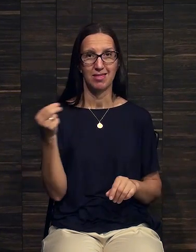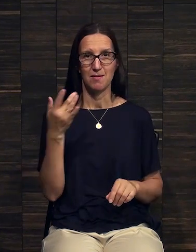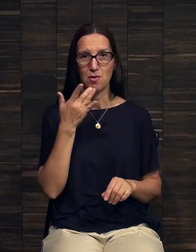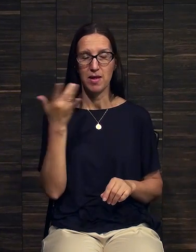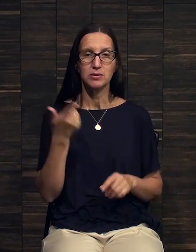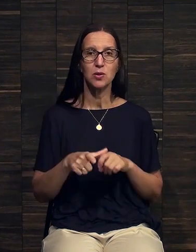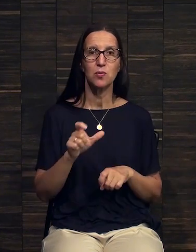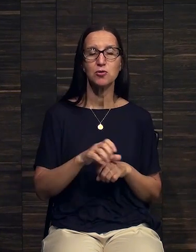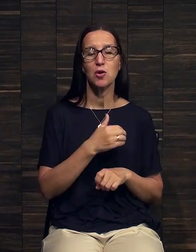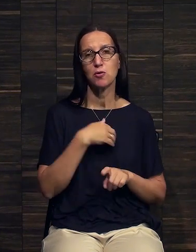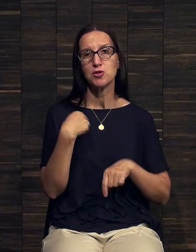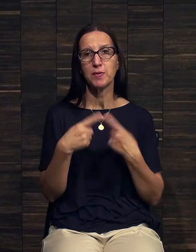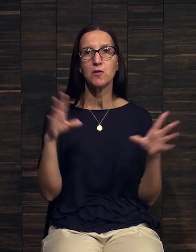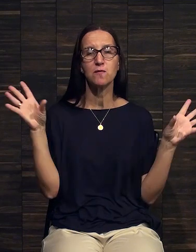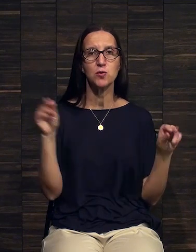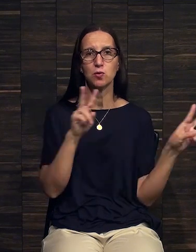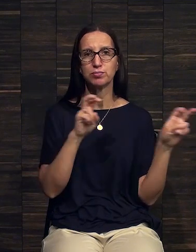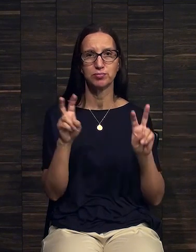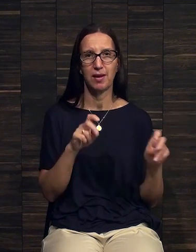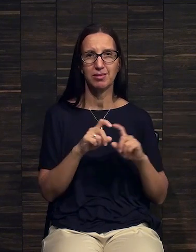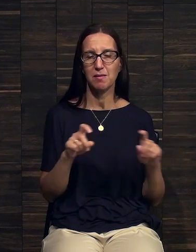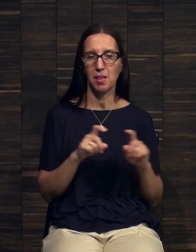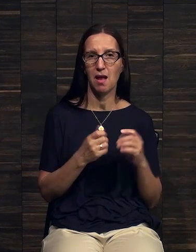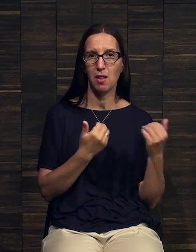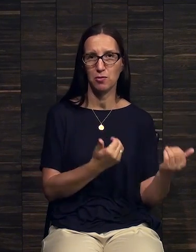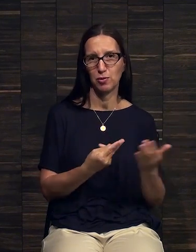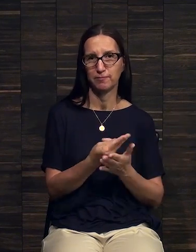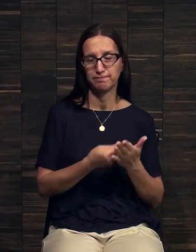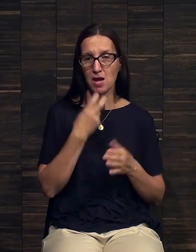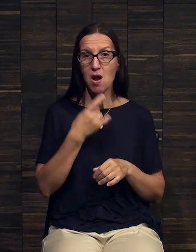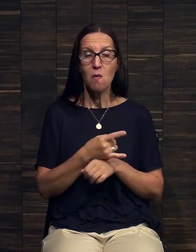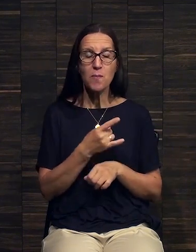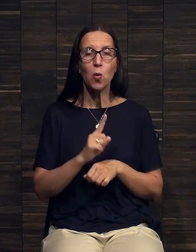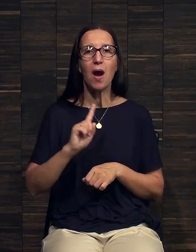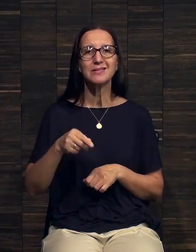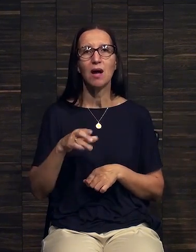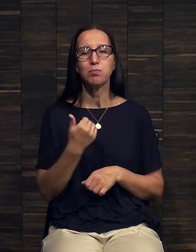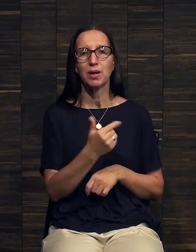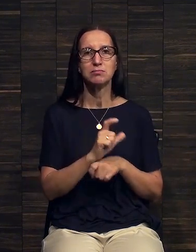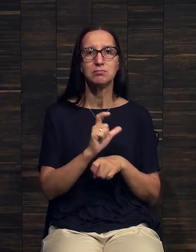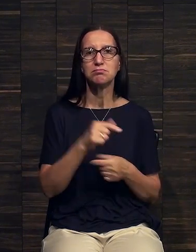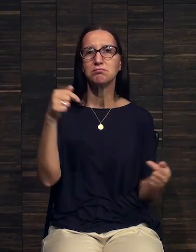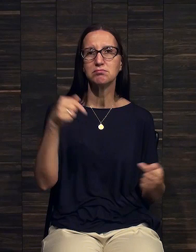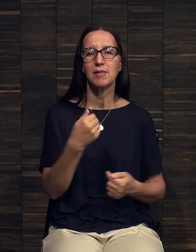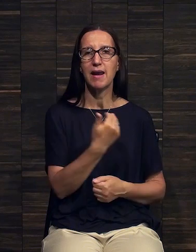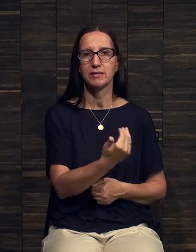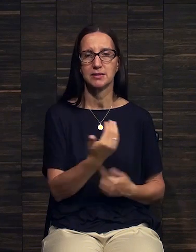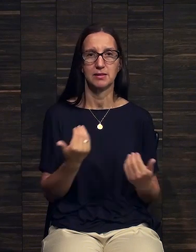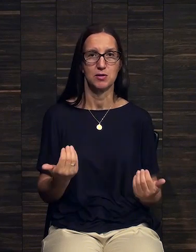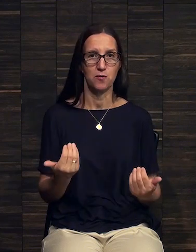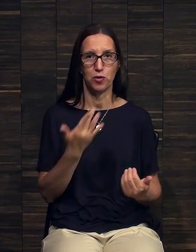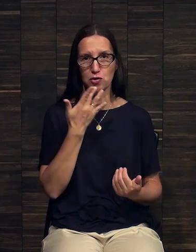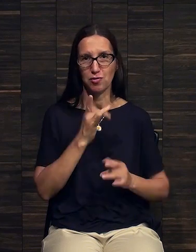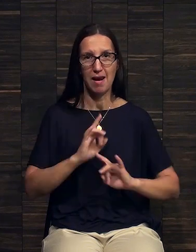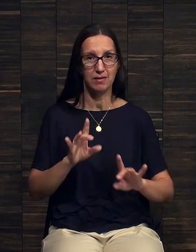in the subject matter, I would like to describe the terminology of American comics and